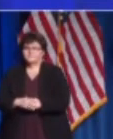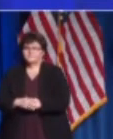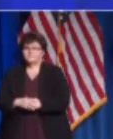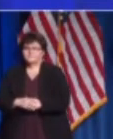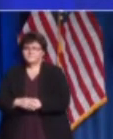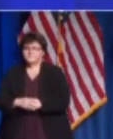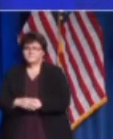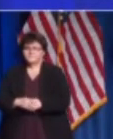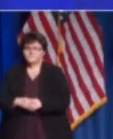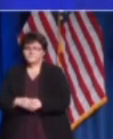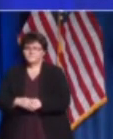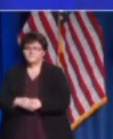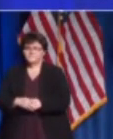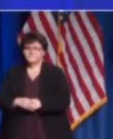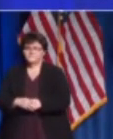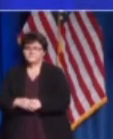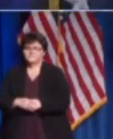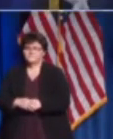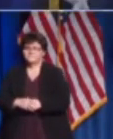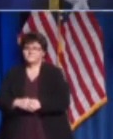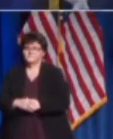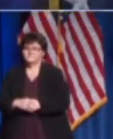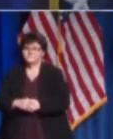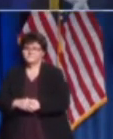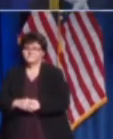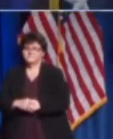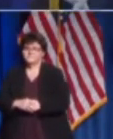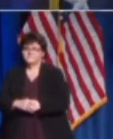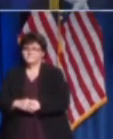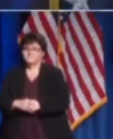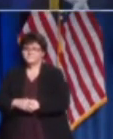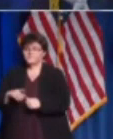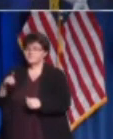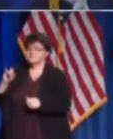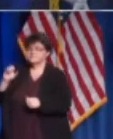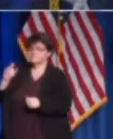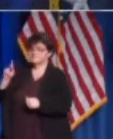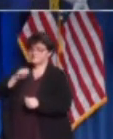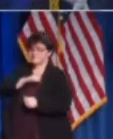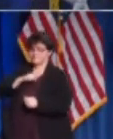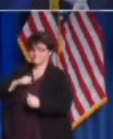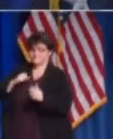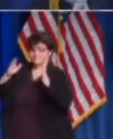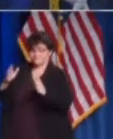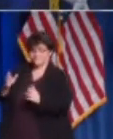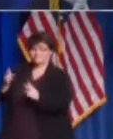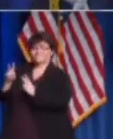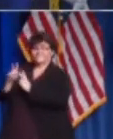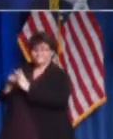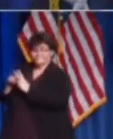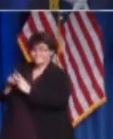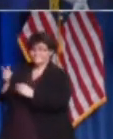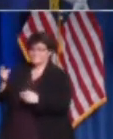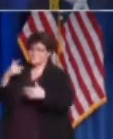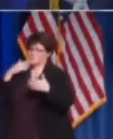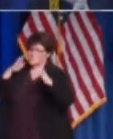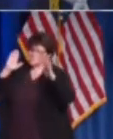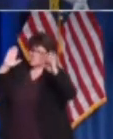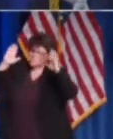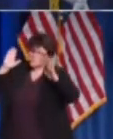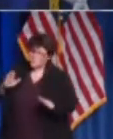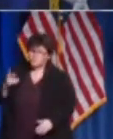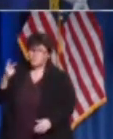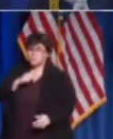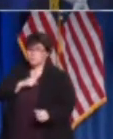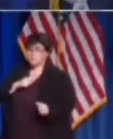And I know that Dick Blumenthal and Chris Murphy and our amazing federal delegation are going to be doing everything we can at the federal level